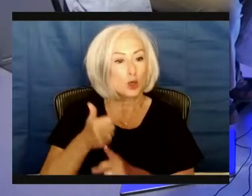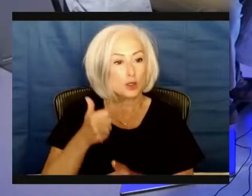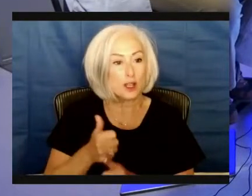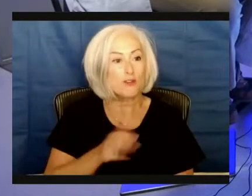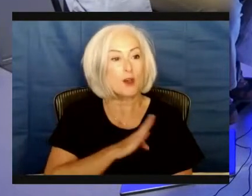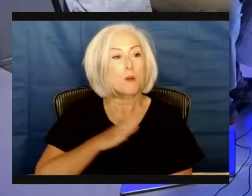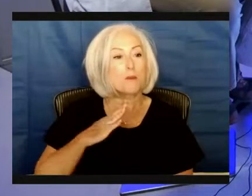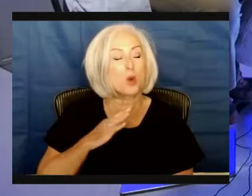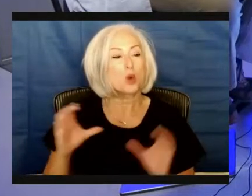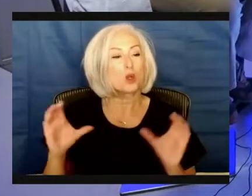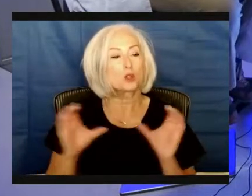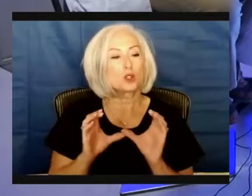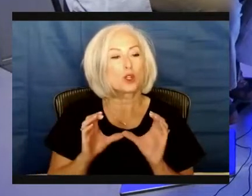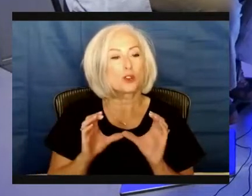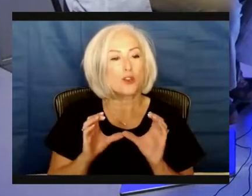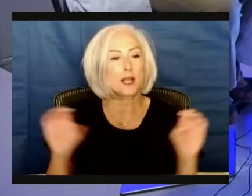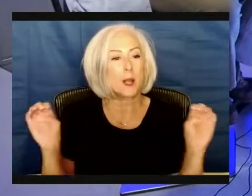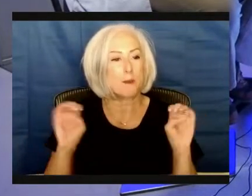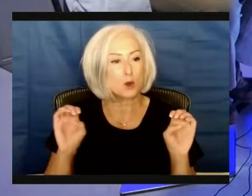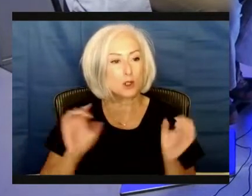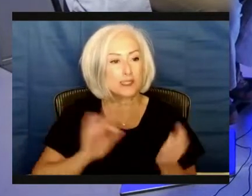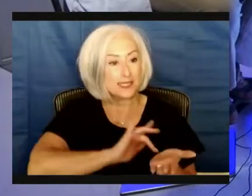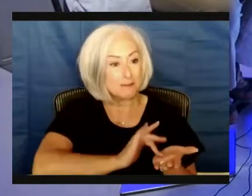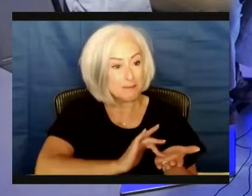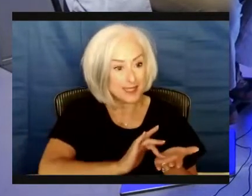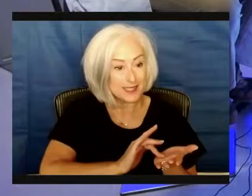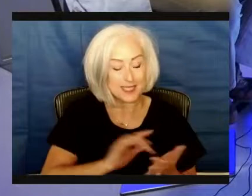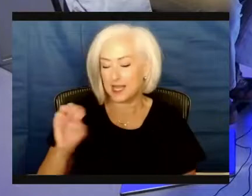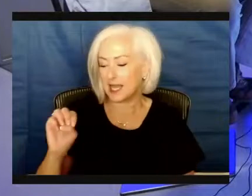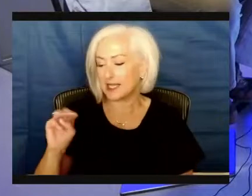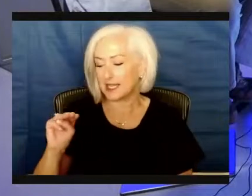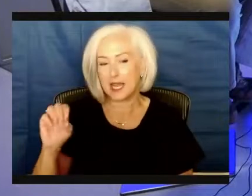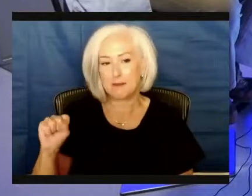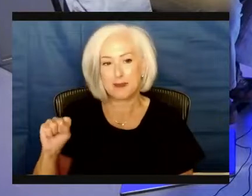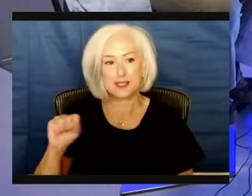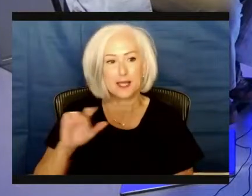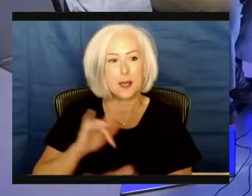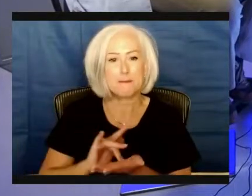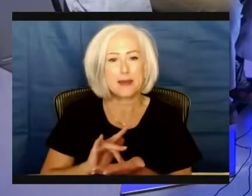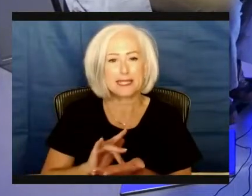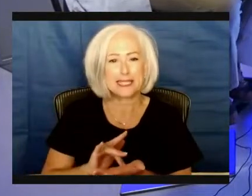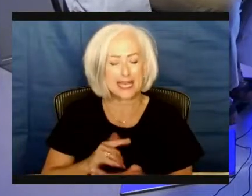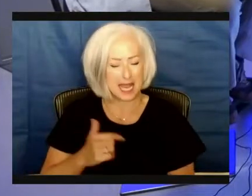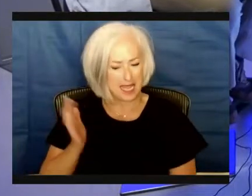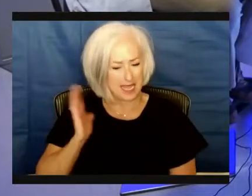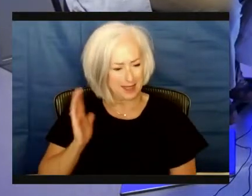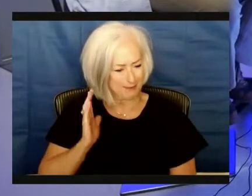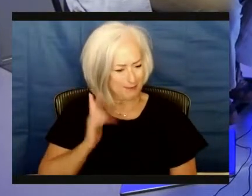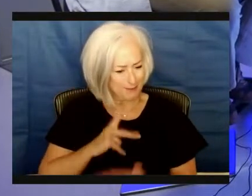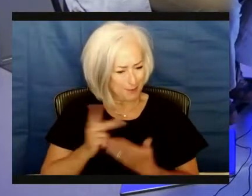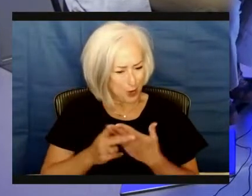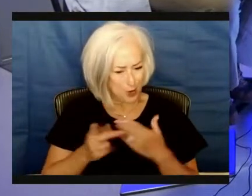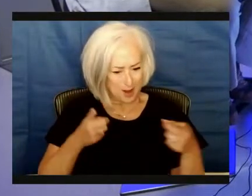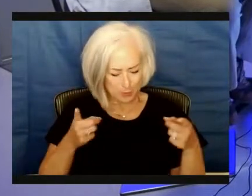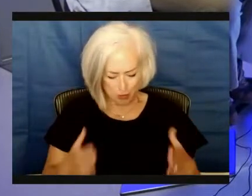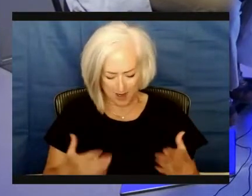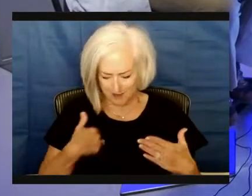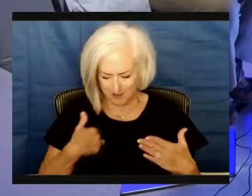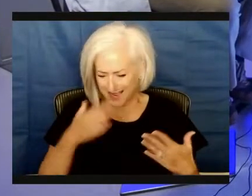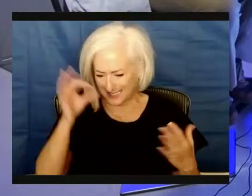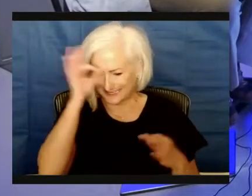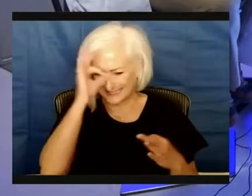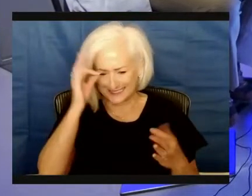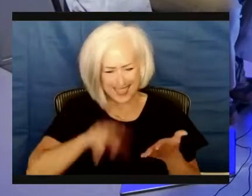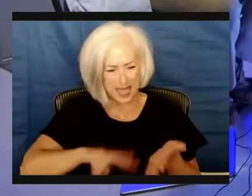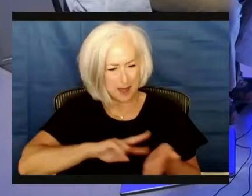and EMS disaster medicine. Okay, I'm a former program director. I didn't even know that existed. So help me understand, what is EMS